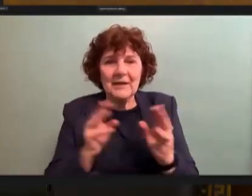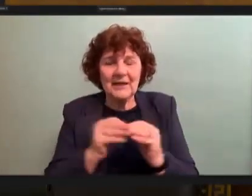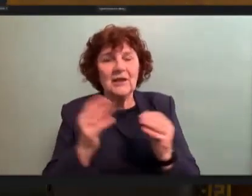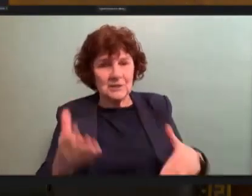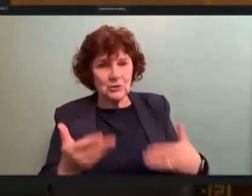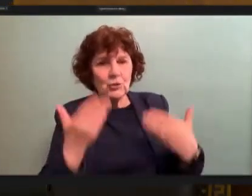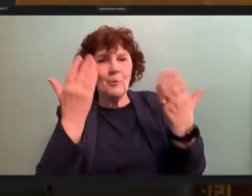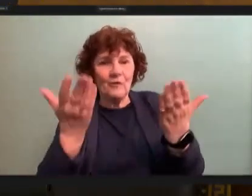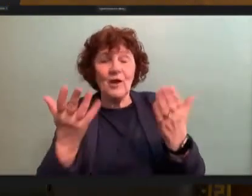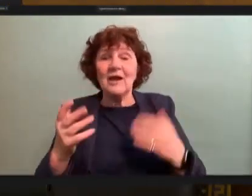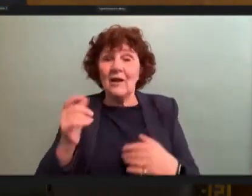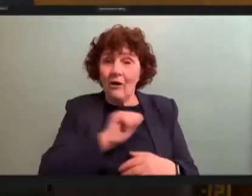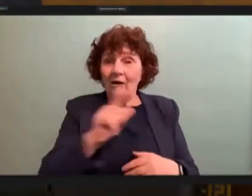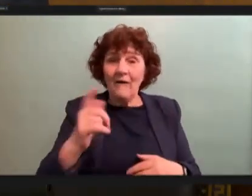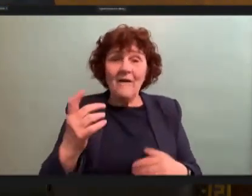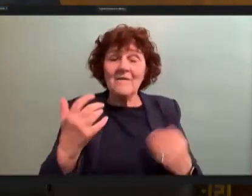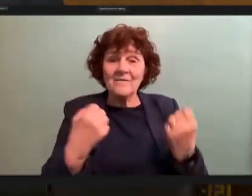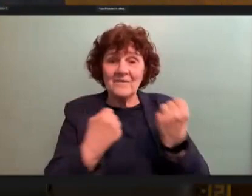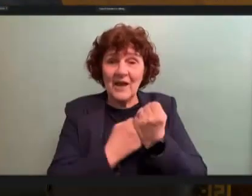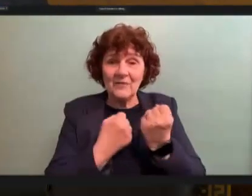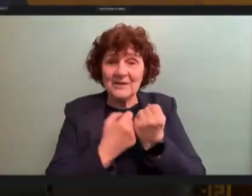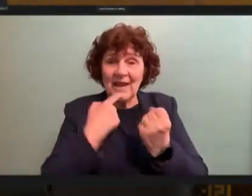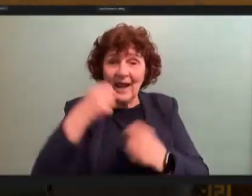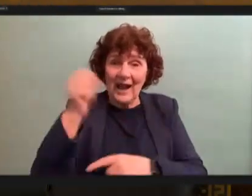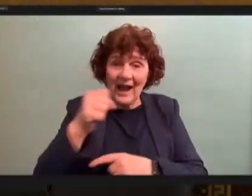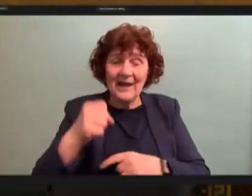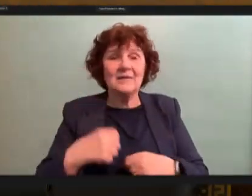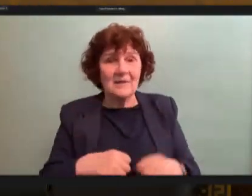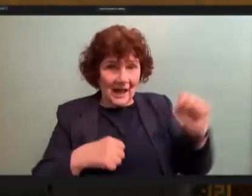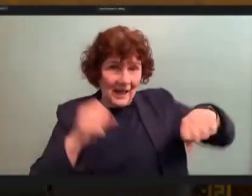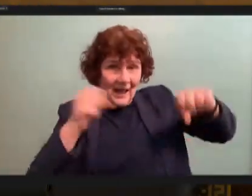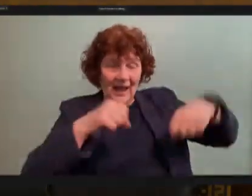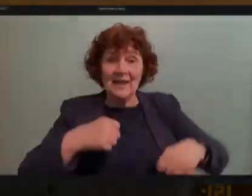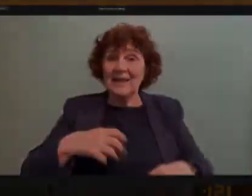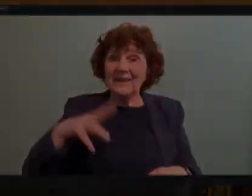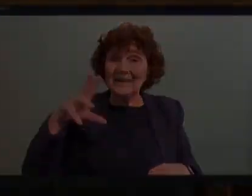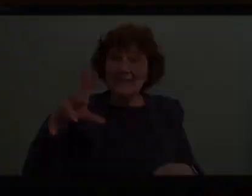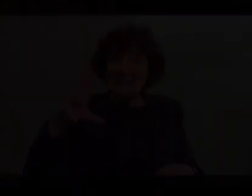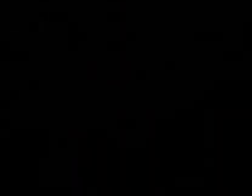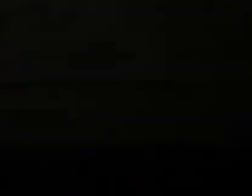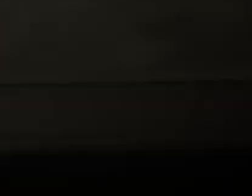moved. Second. All those in favor signify by saying aye. Aye. Opposers, nay. We are adjourned.